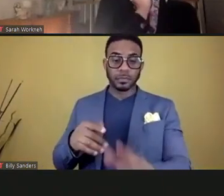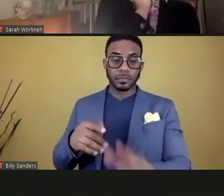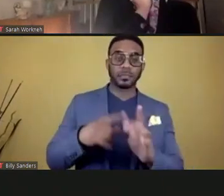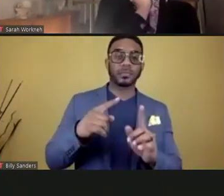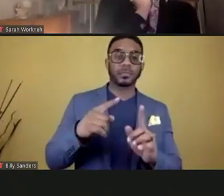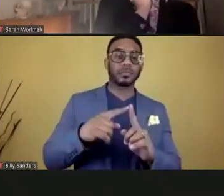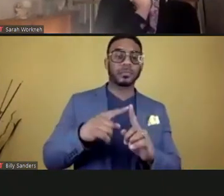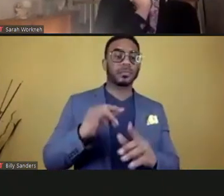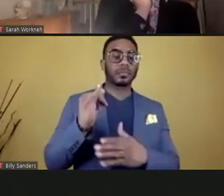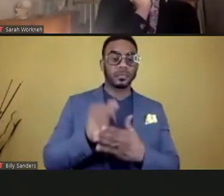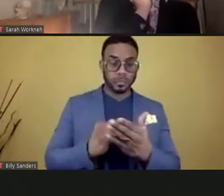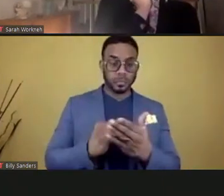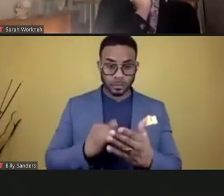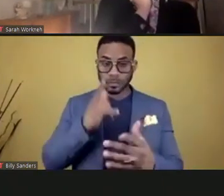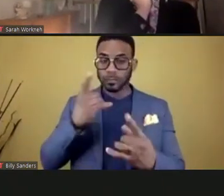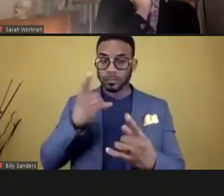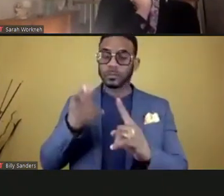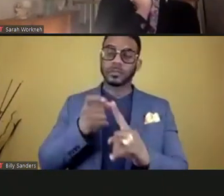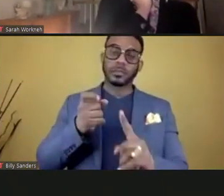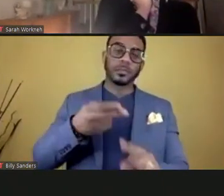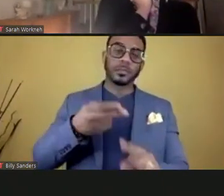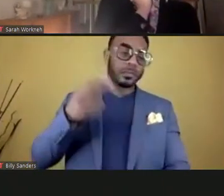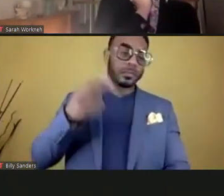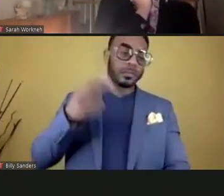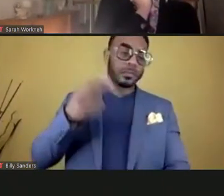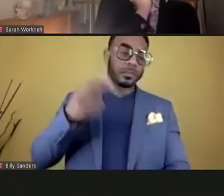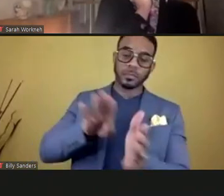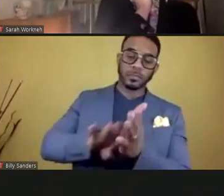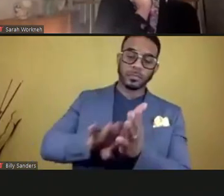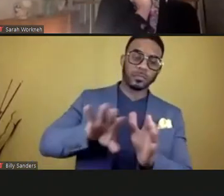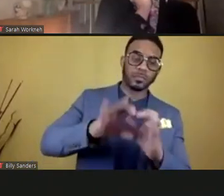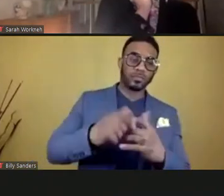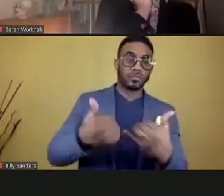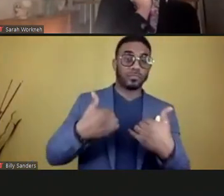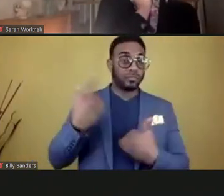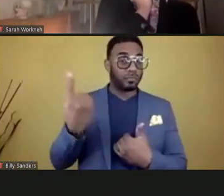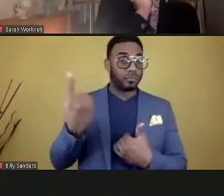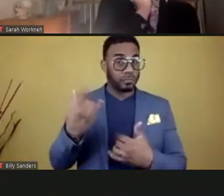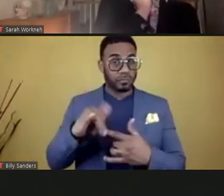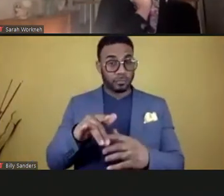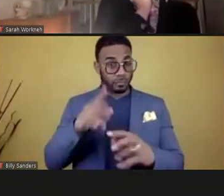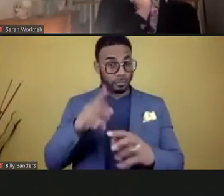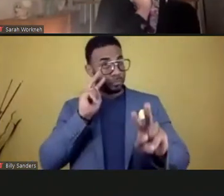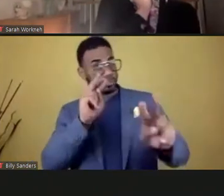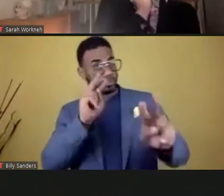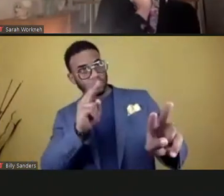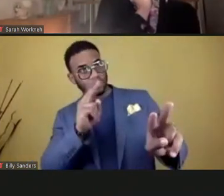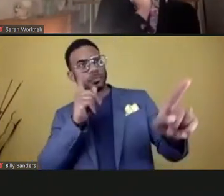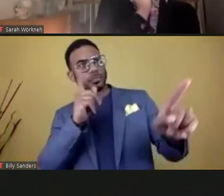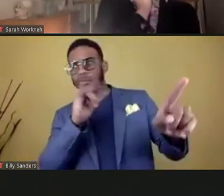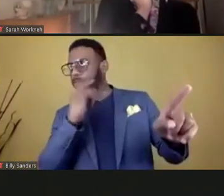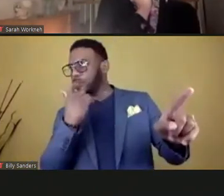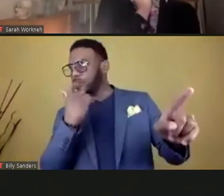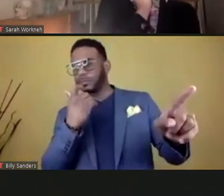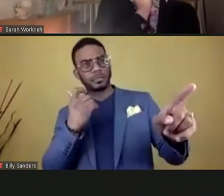to artists who come from historically marginalized groups to have someone that they can look to and see as not